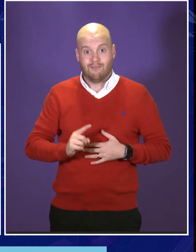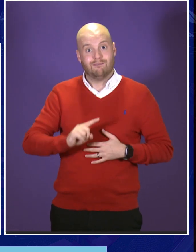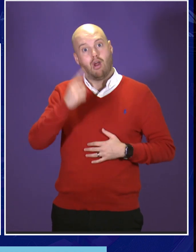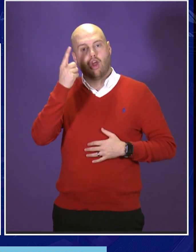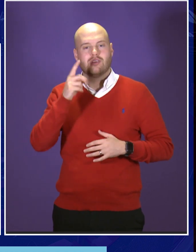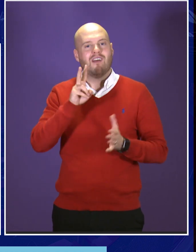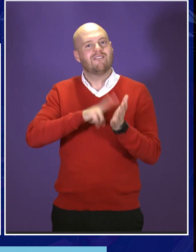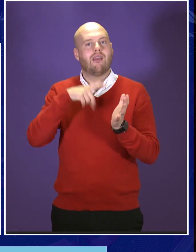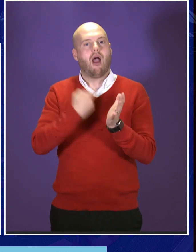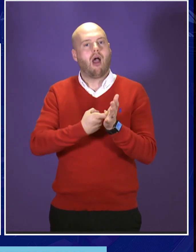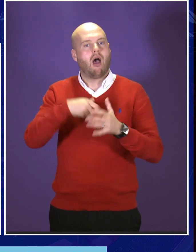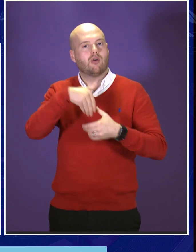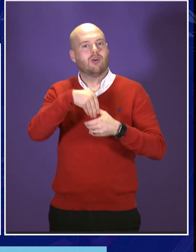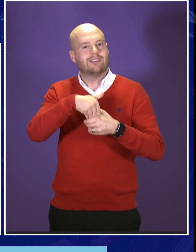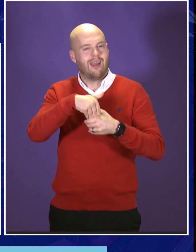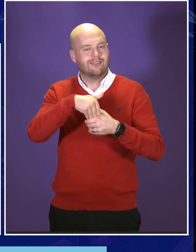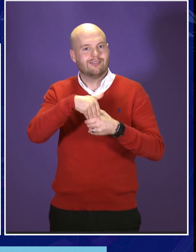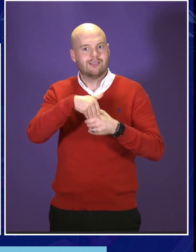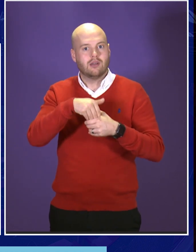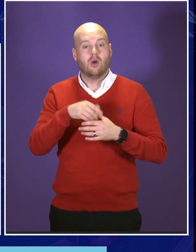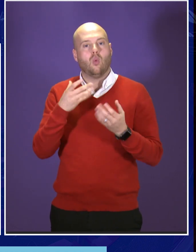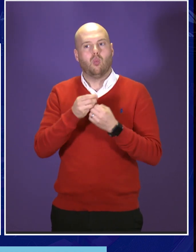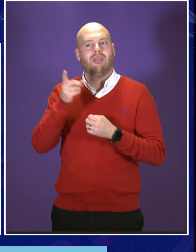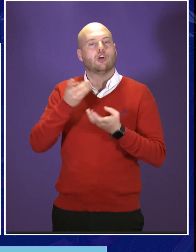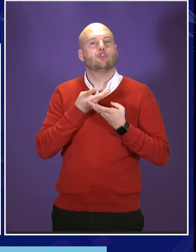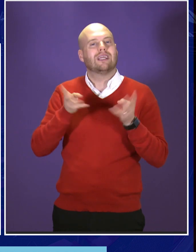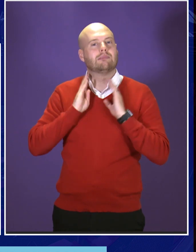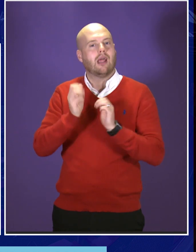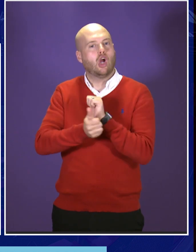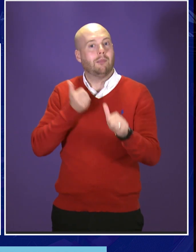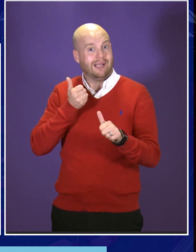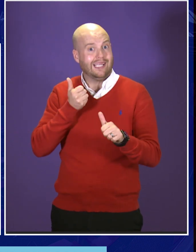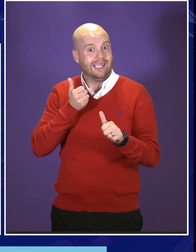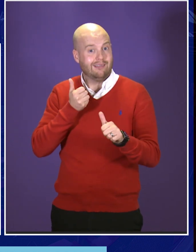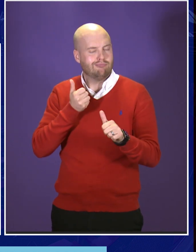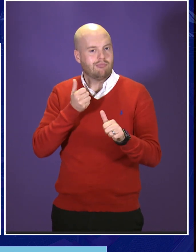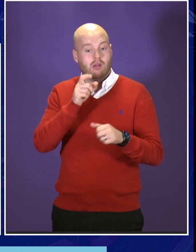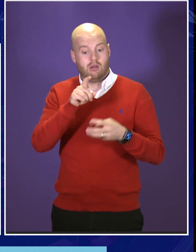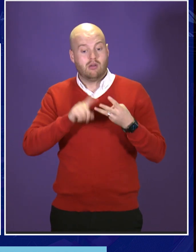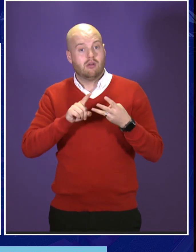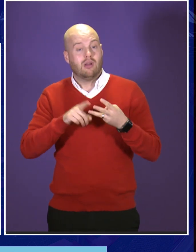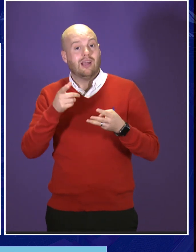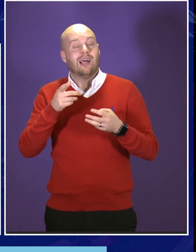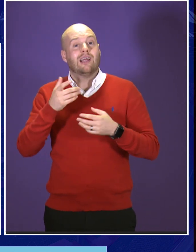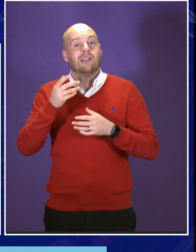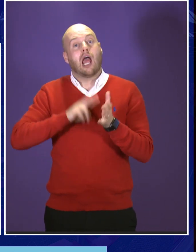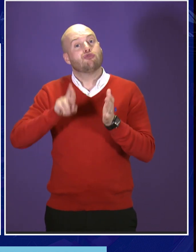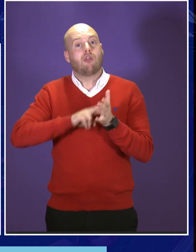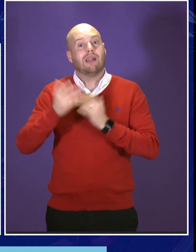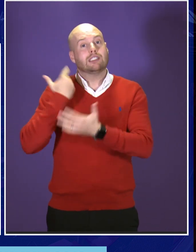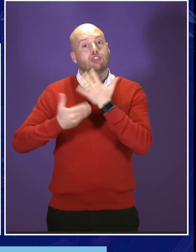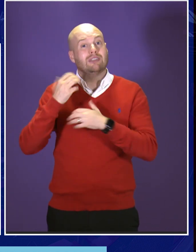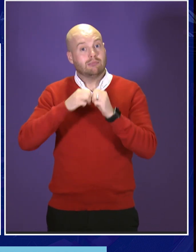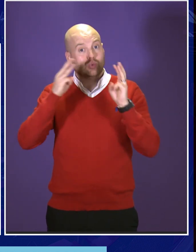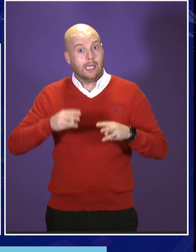like the Royal Shakespeare Company. We've looked at natural history, which I'll talk about a bit later, where we worked with 65 natural history museums around